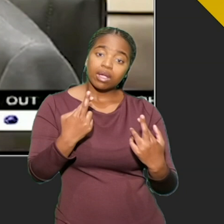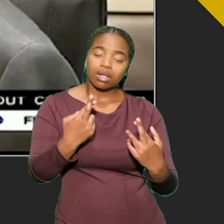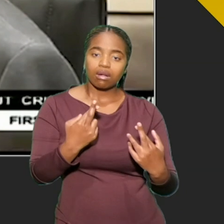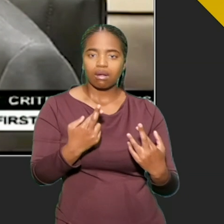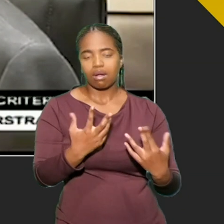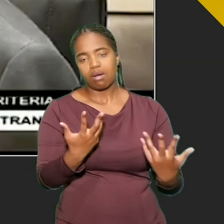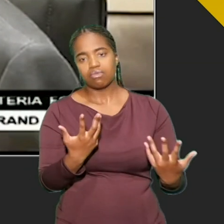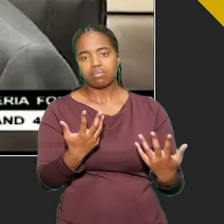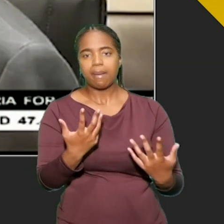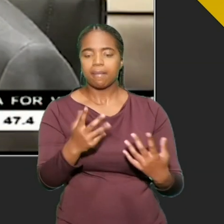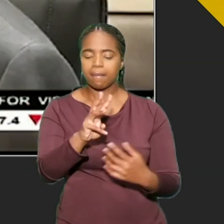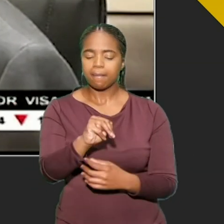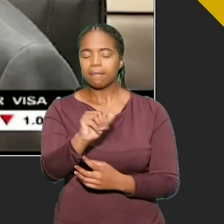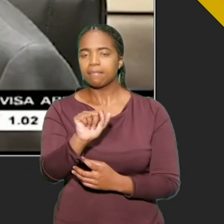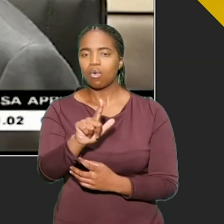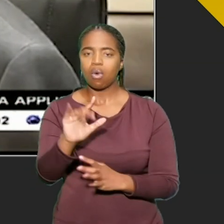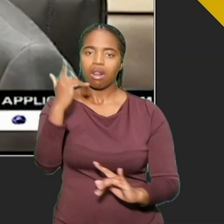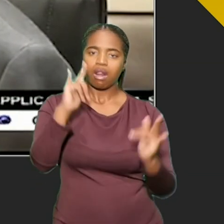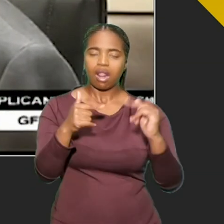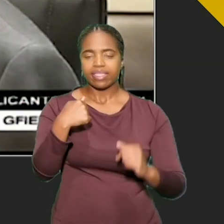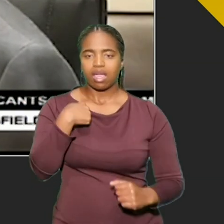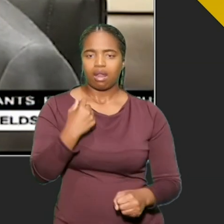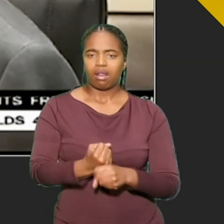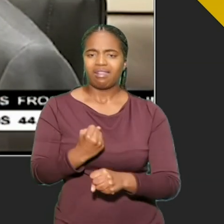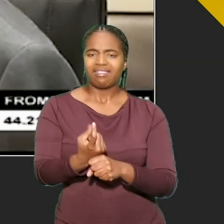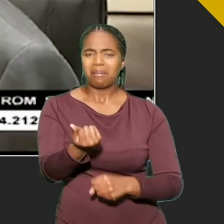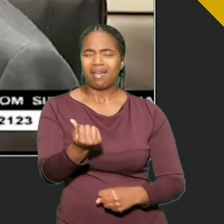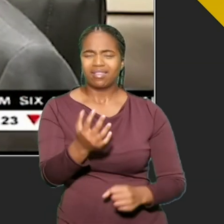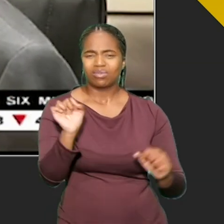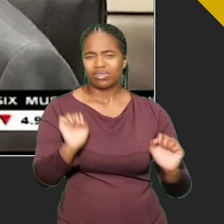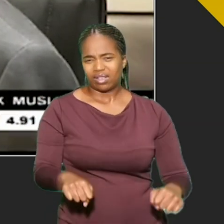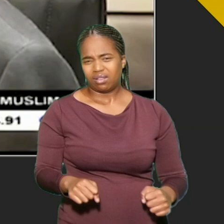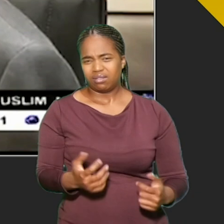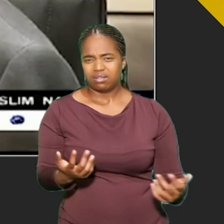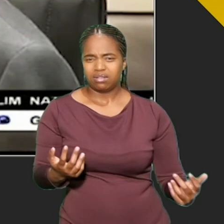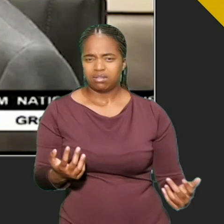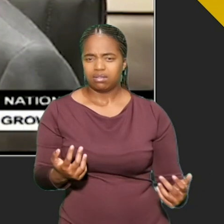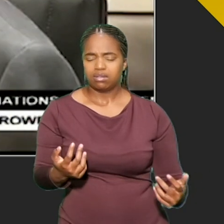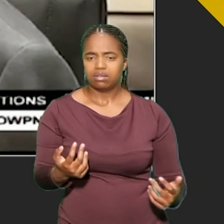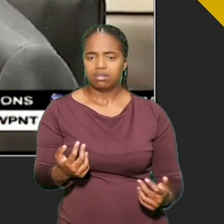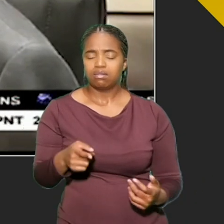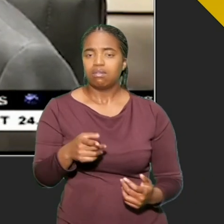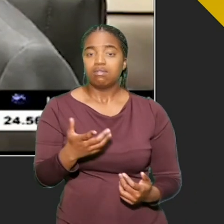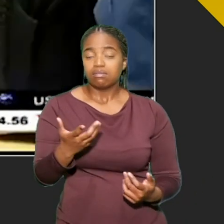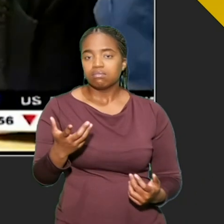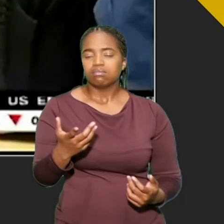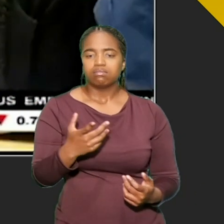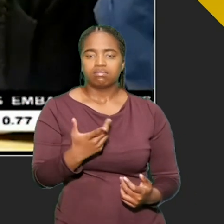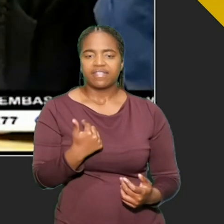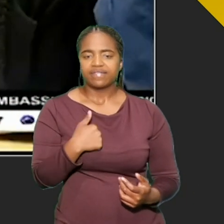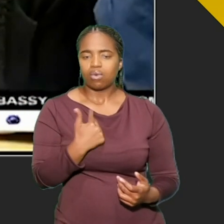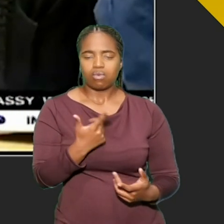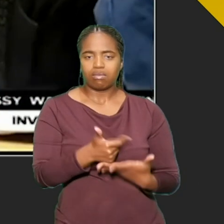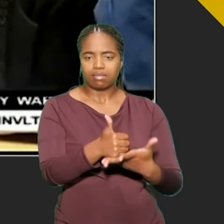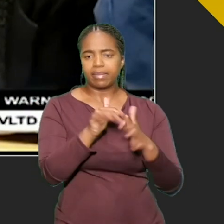put on it so that they can capture a big windfall and improve their balance sheets.